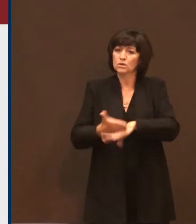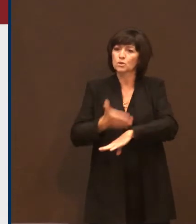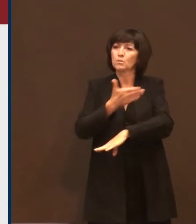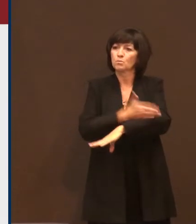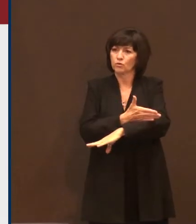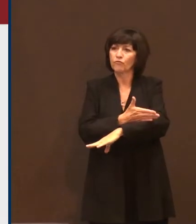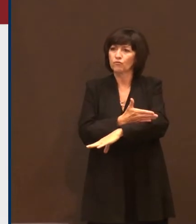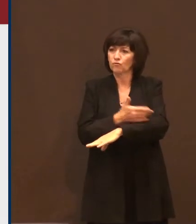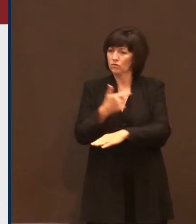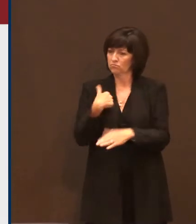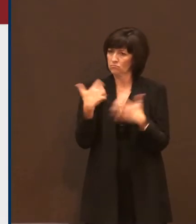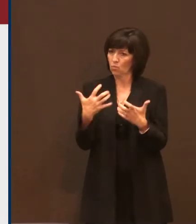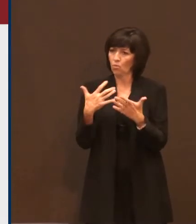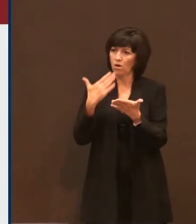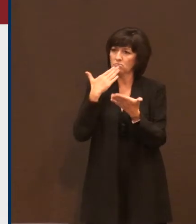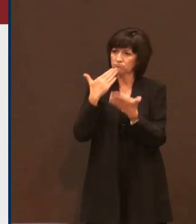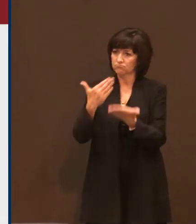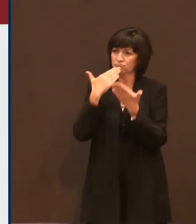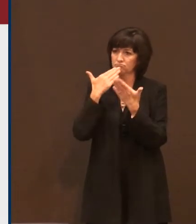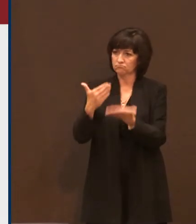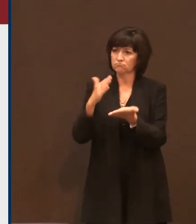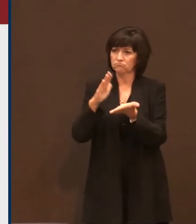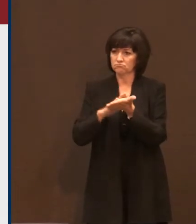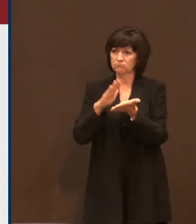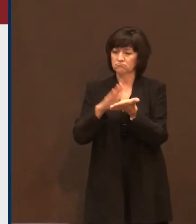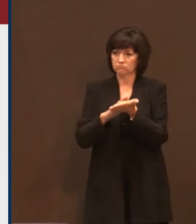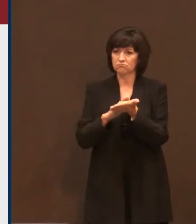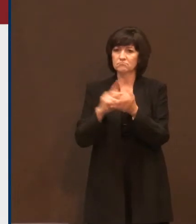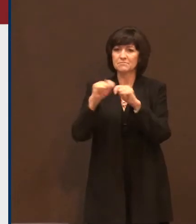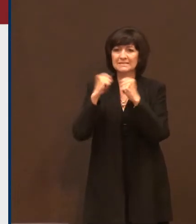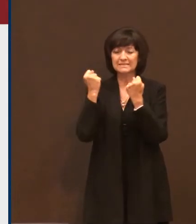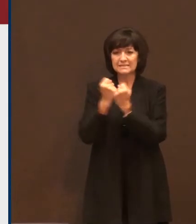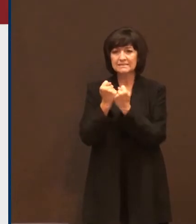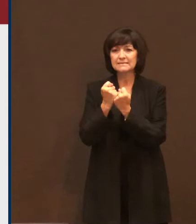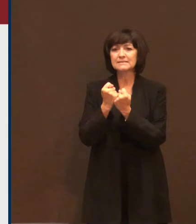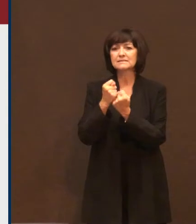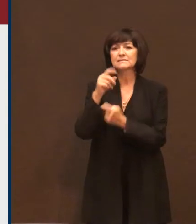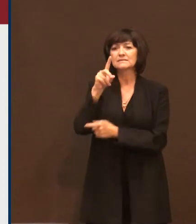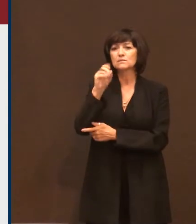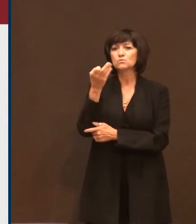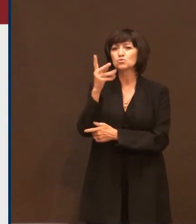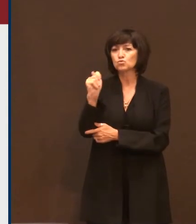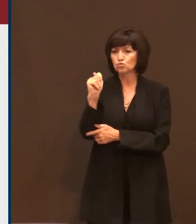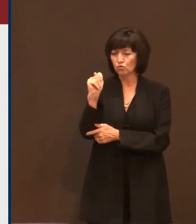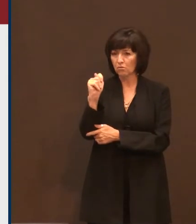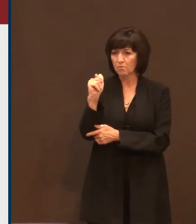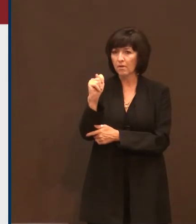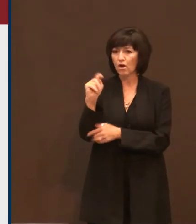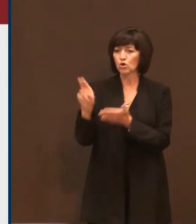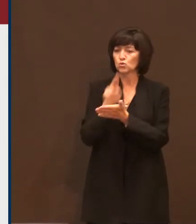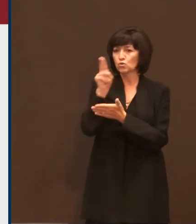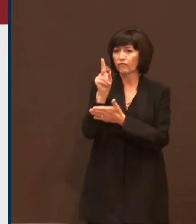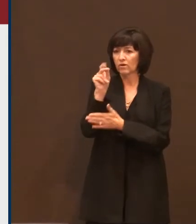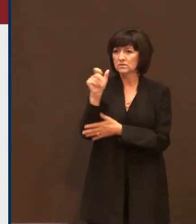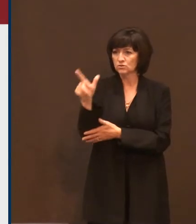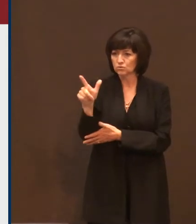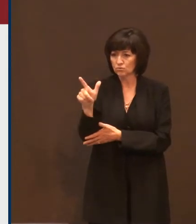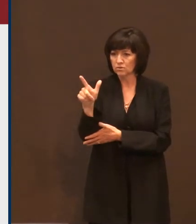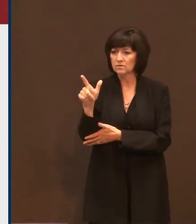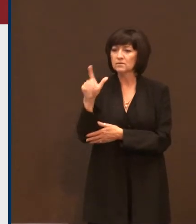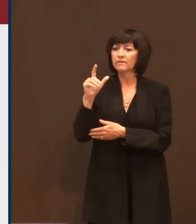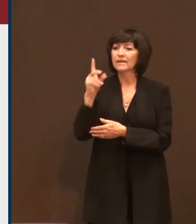huge shout out to some of our amazing teammates, Kate DuPont Phillips, who's at the University of Delaware and Delaware